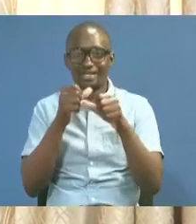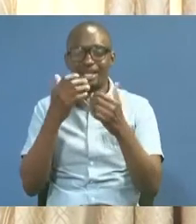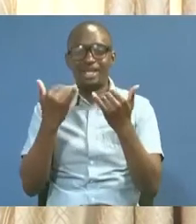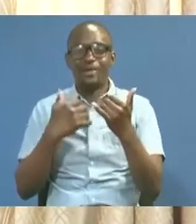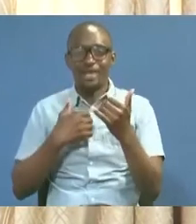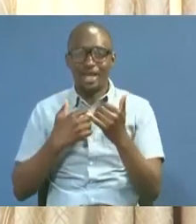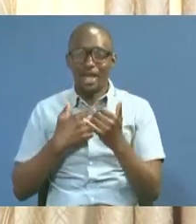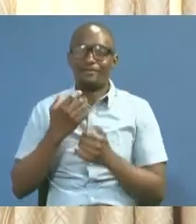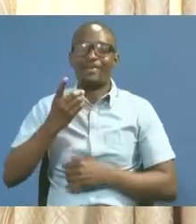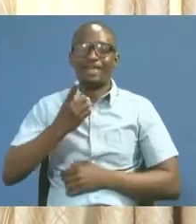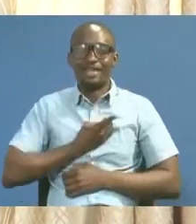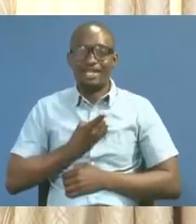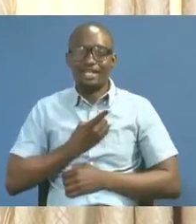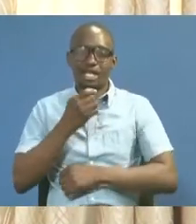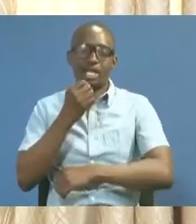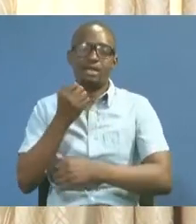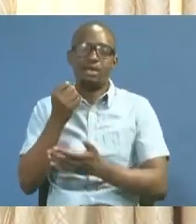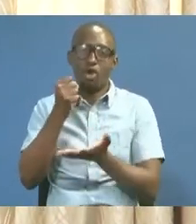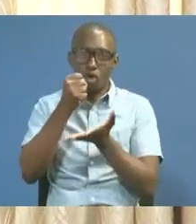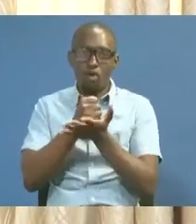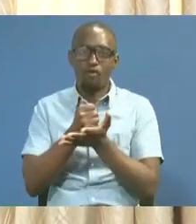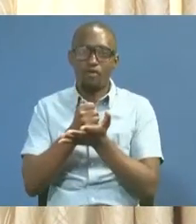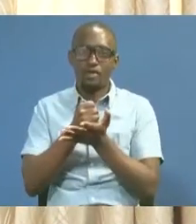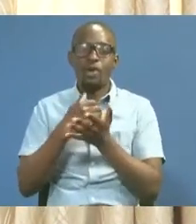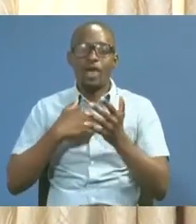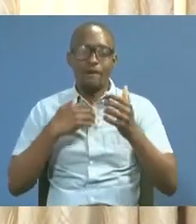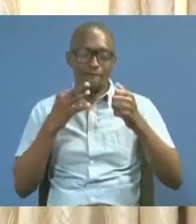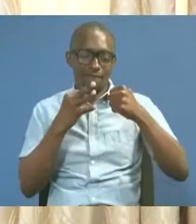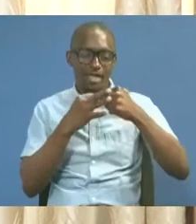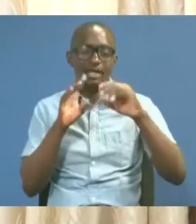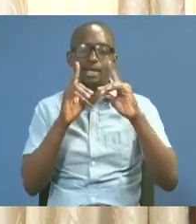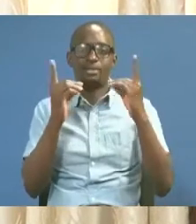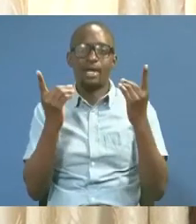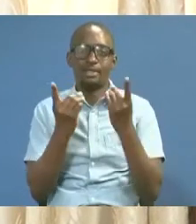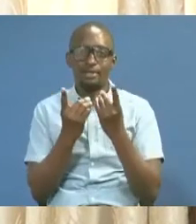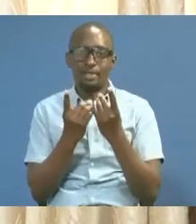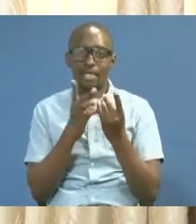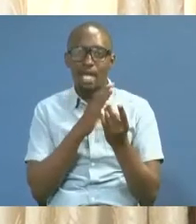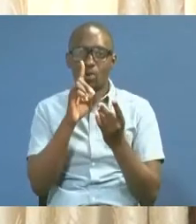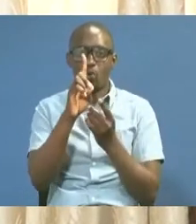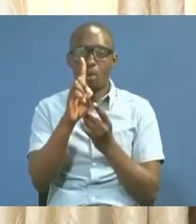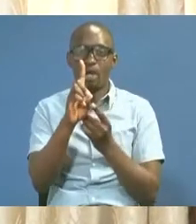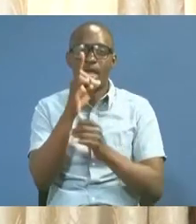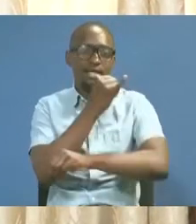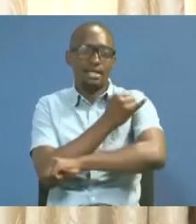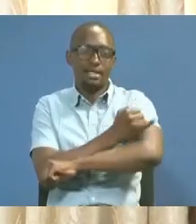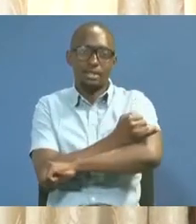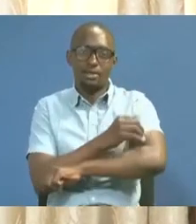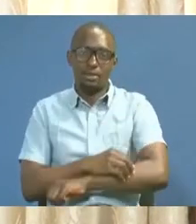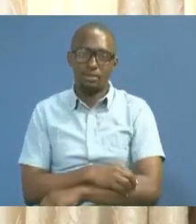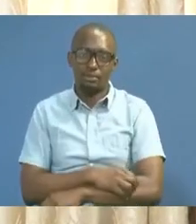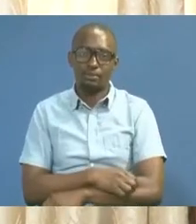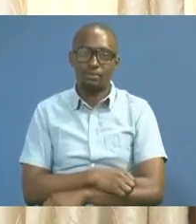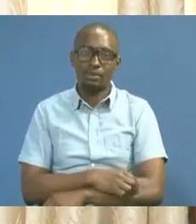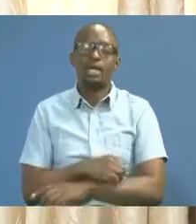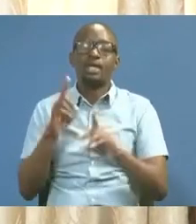the Dean's Office. It has 8 departments and 1 institute.